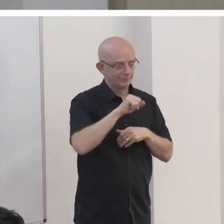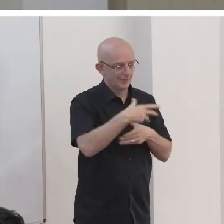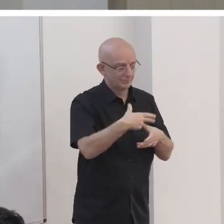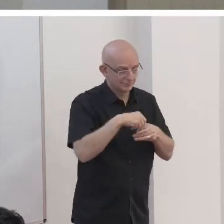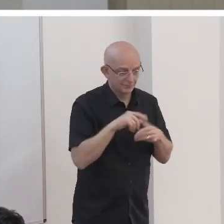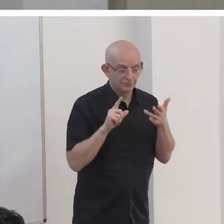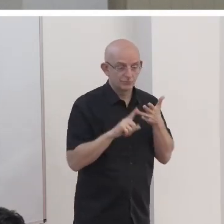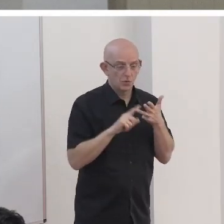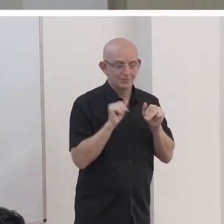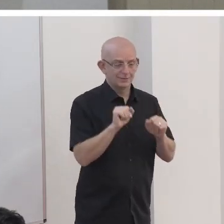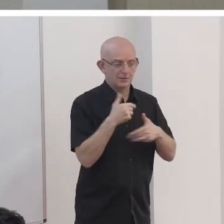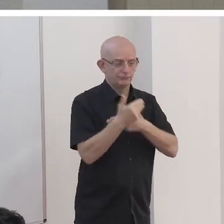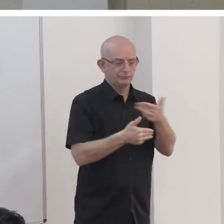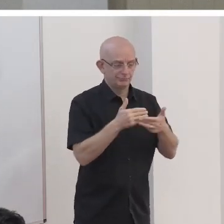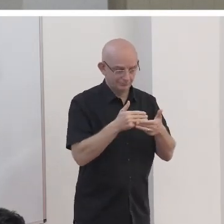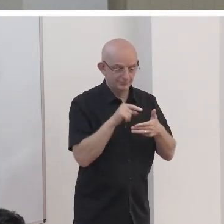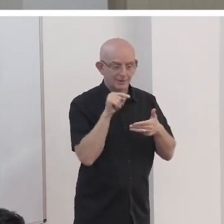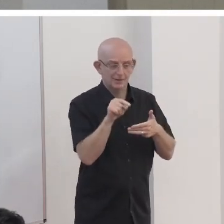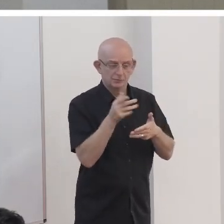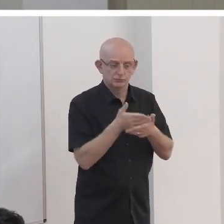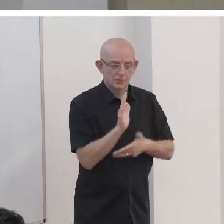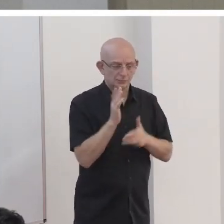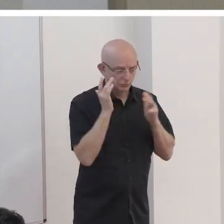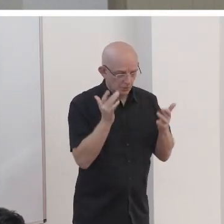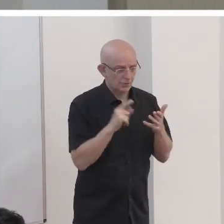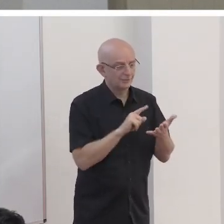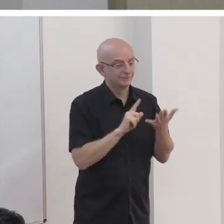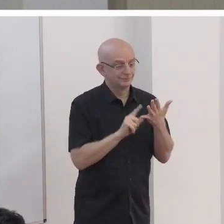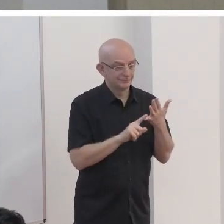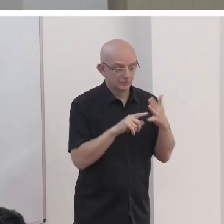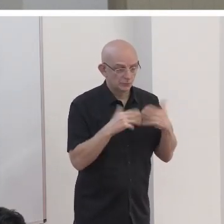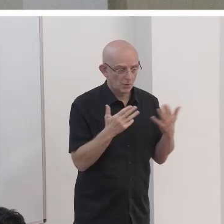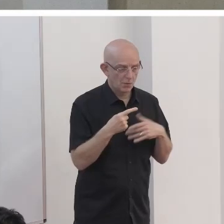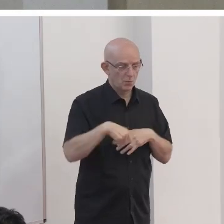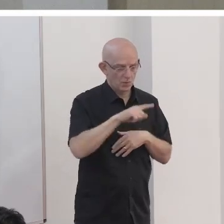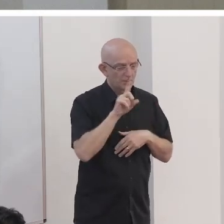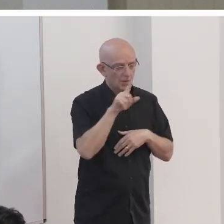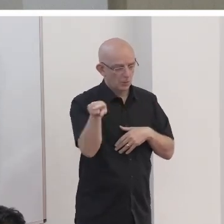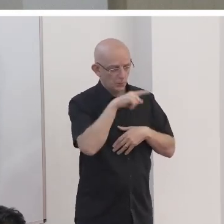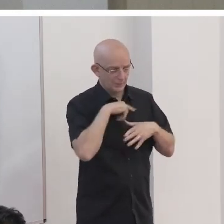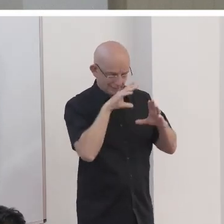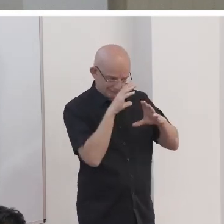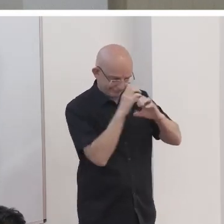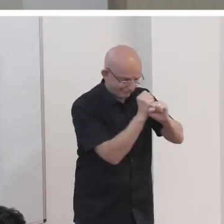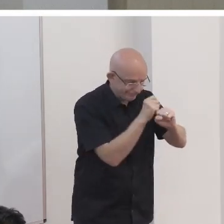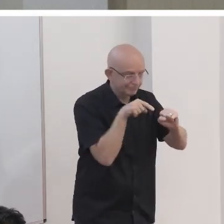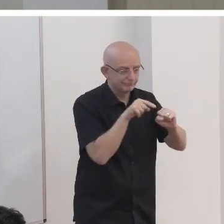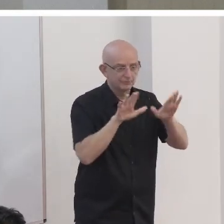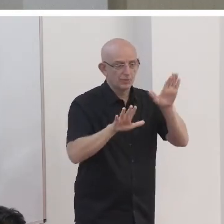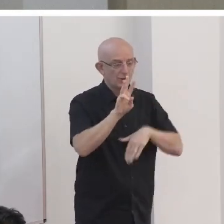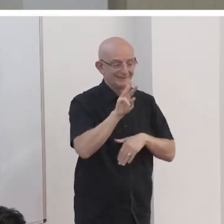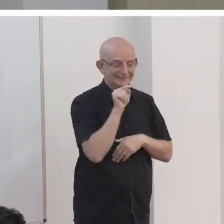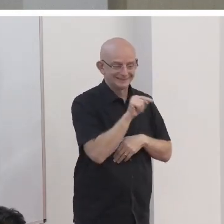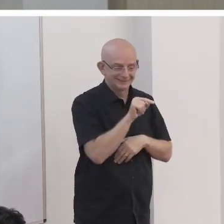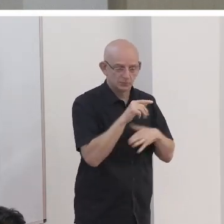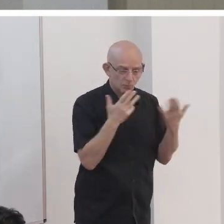category of rights, rights of access and participation. And essentially what Article 13 does in the UN Disability Convention is that it complements those